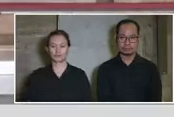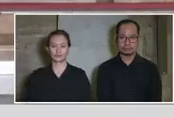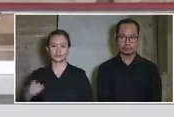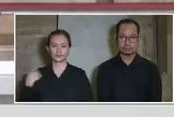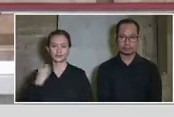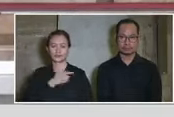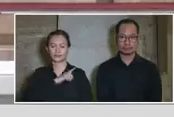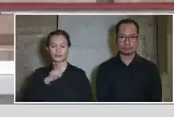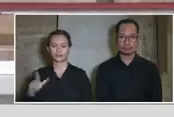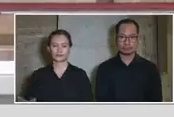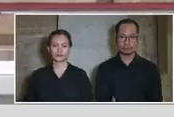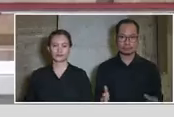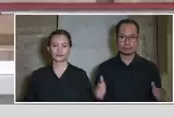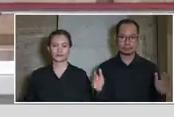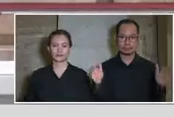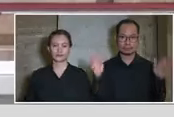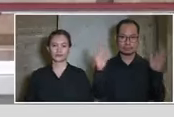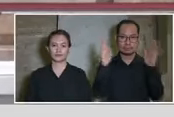Lord.